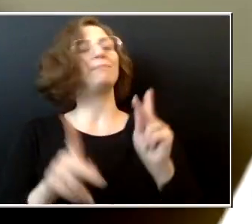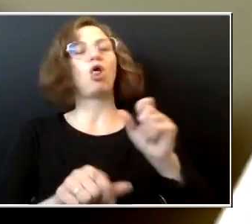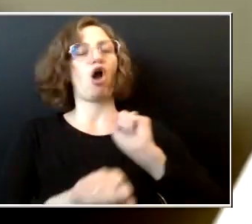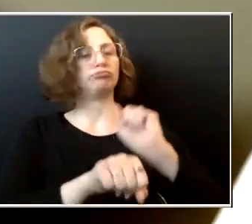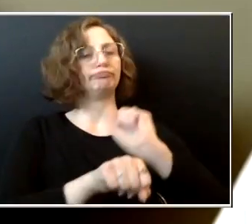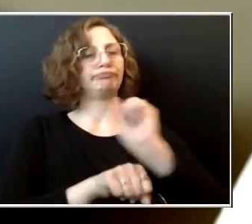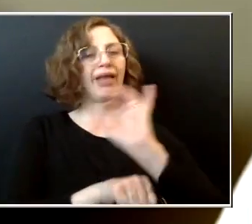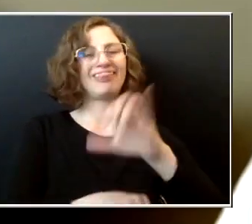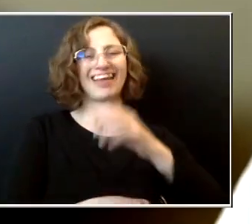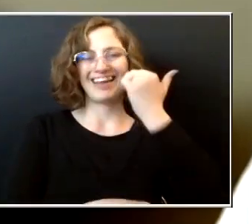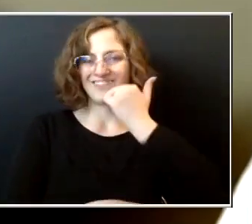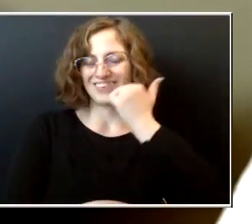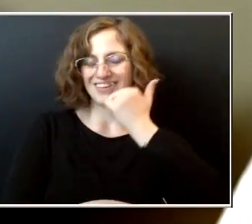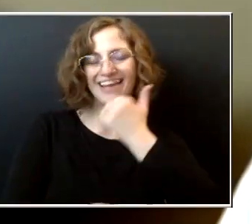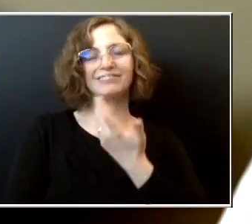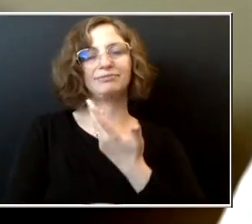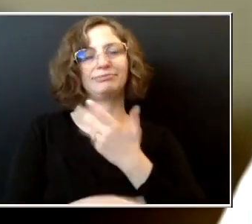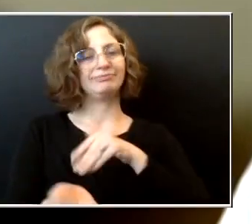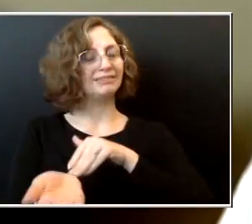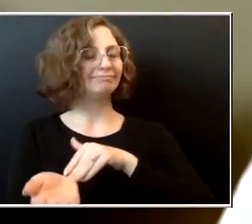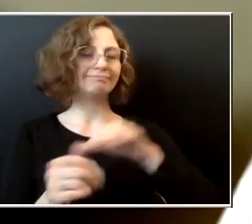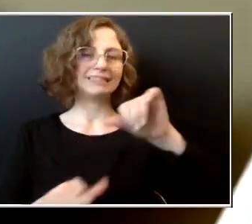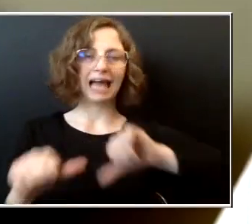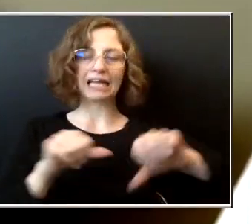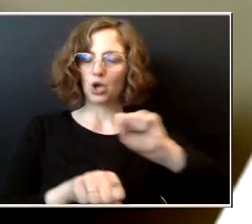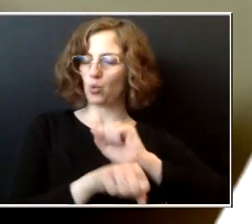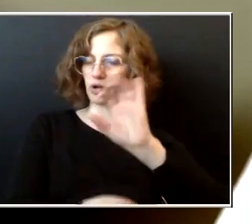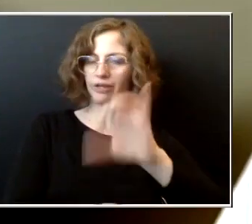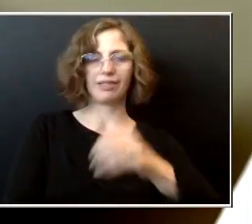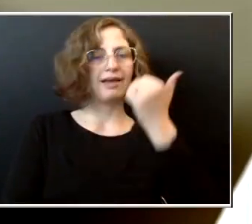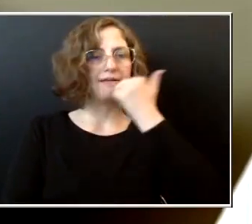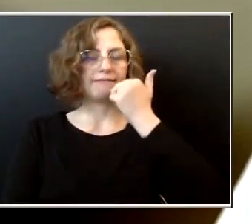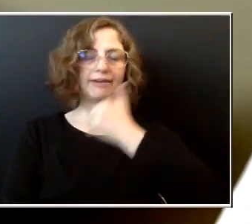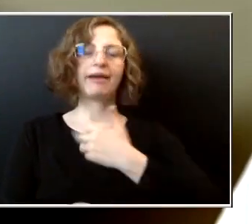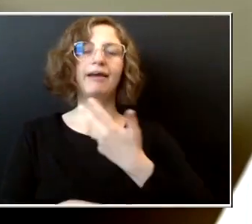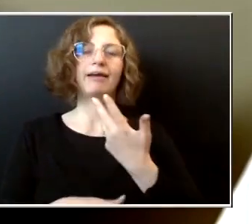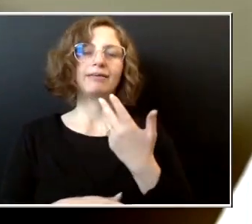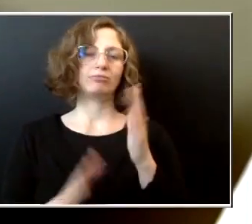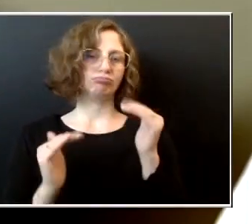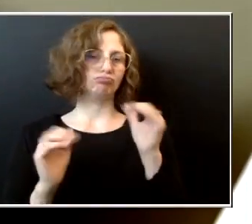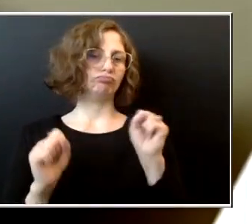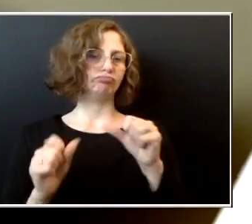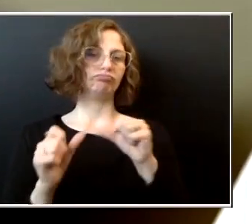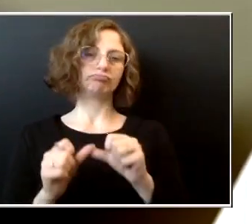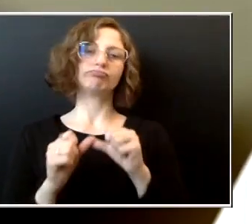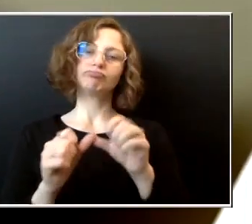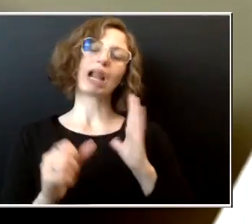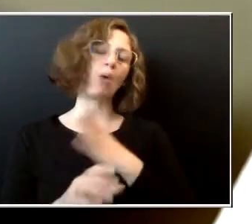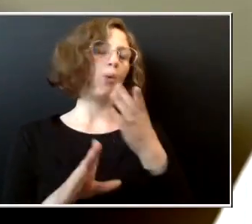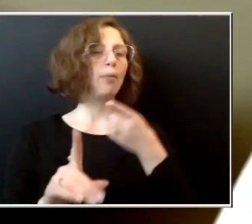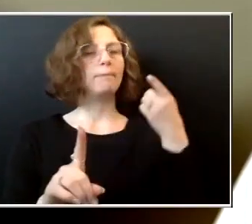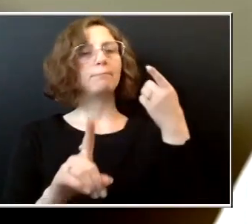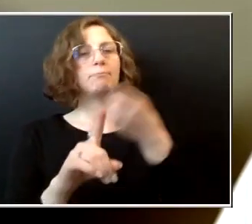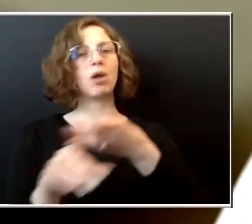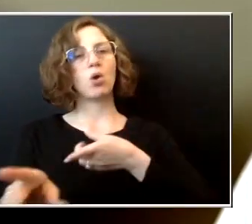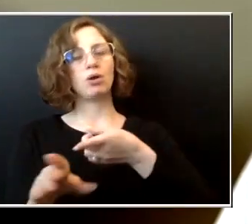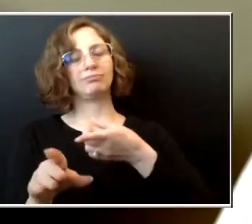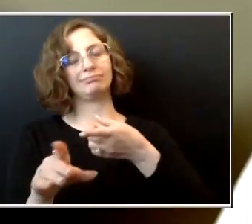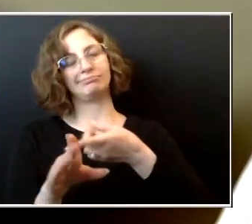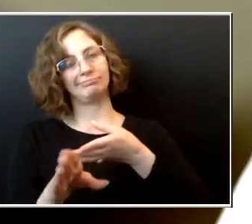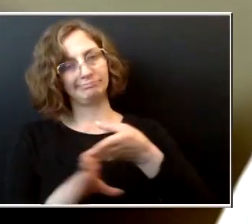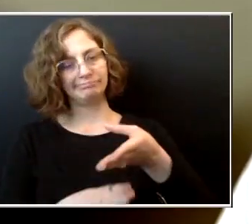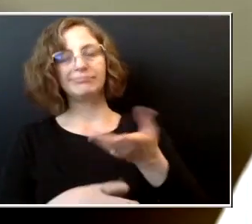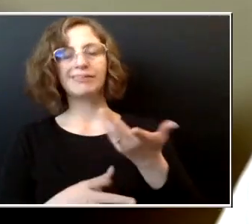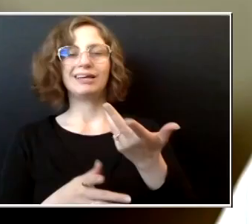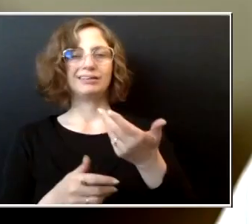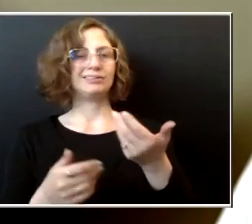and our scientists doing it every day, and hopefully we can continue that. And really our main goal is just to try and keep you and your family and our community